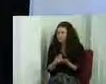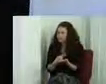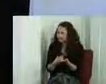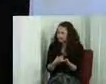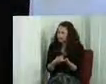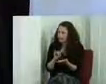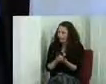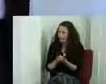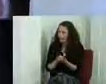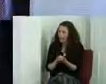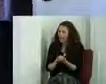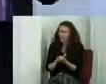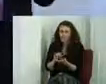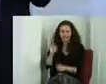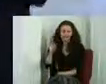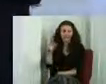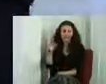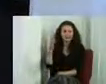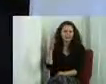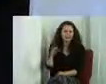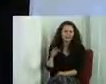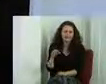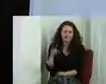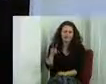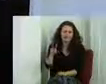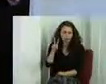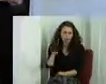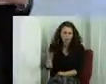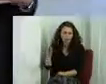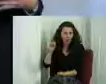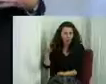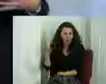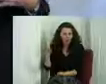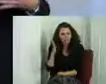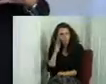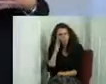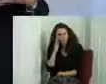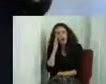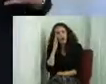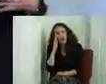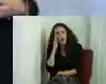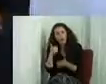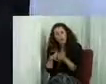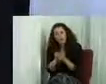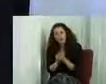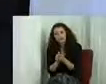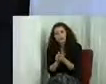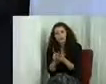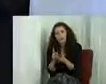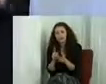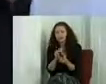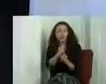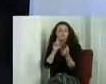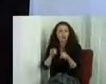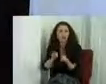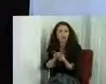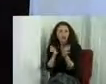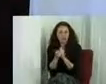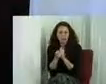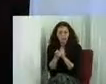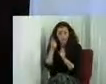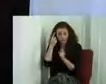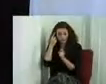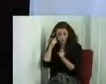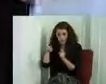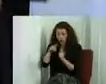the 90s and the early 2000s, where prosperity preaching was the order of the day, that in order for you to